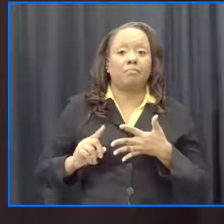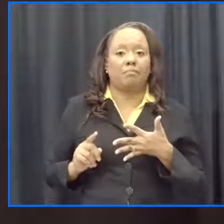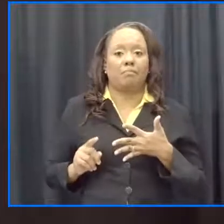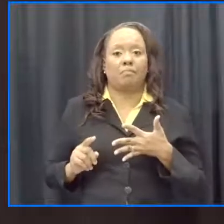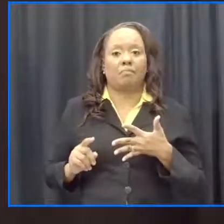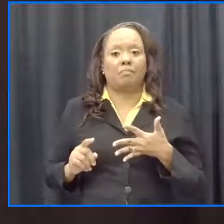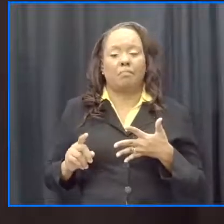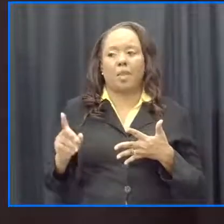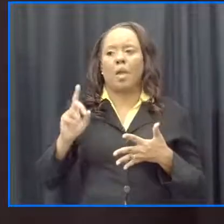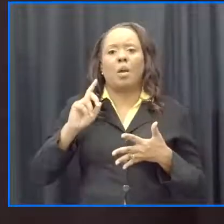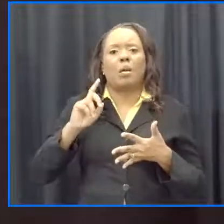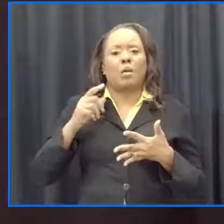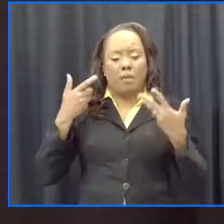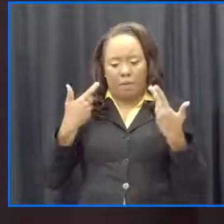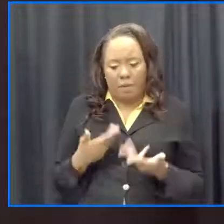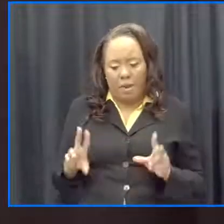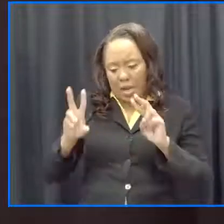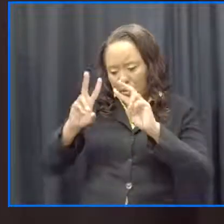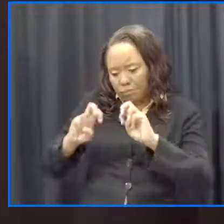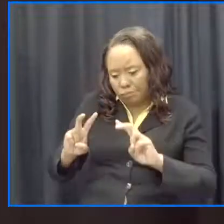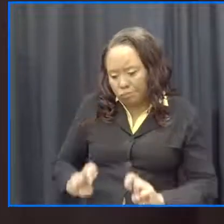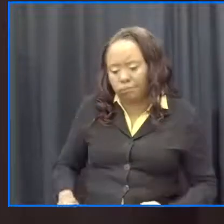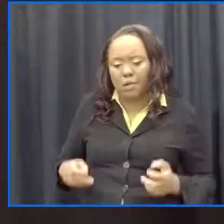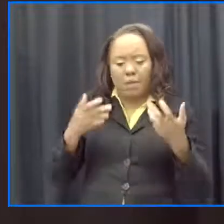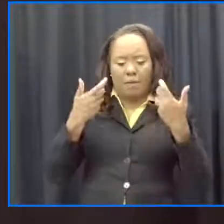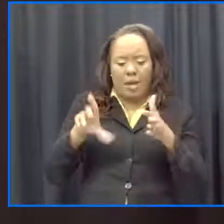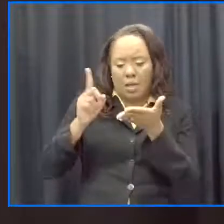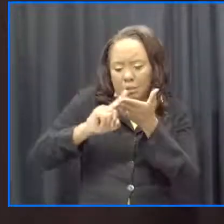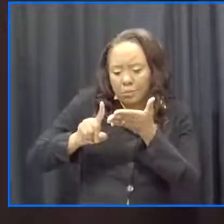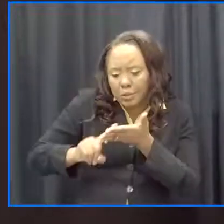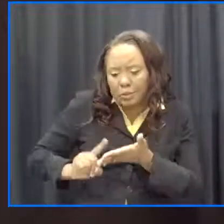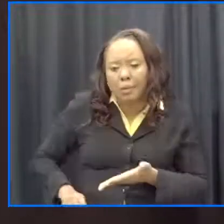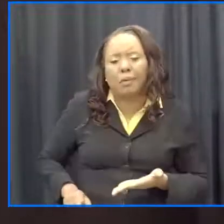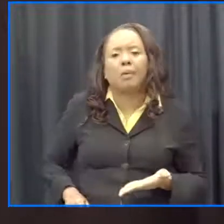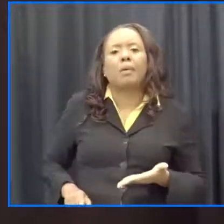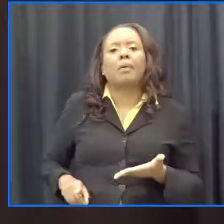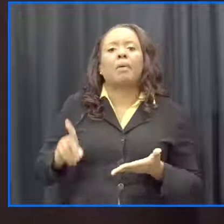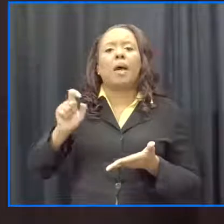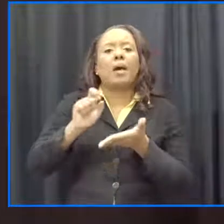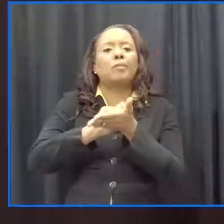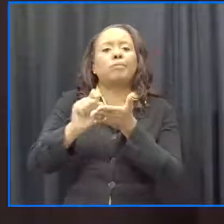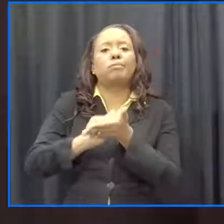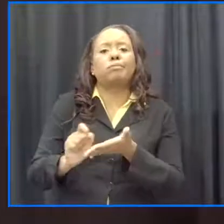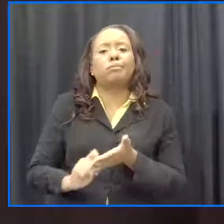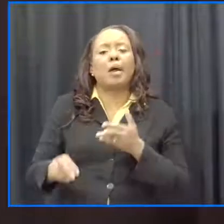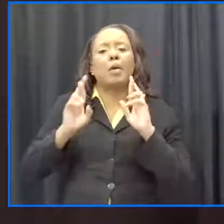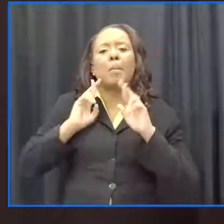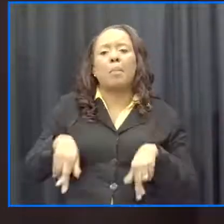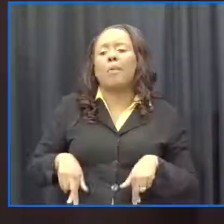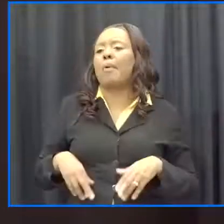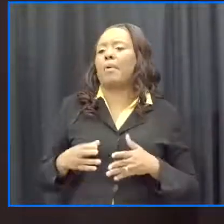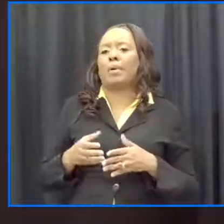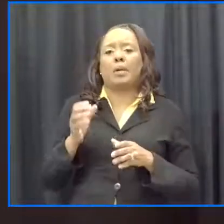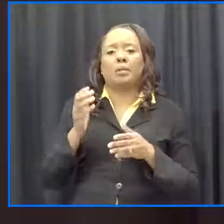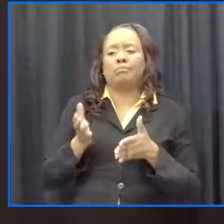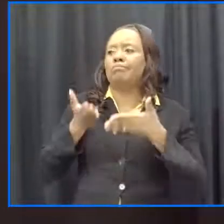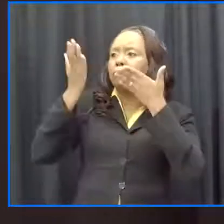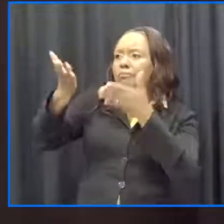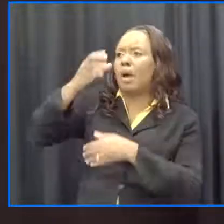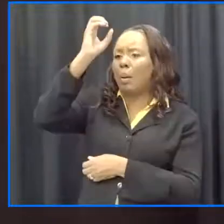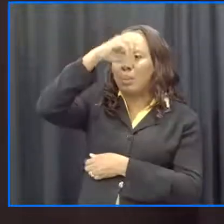Secondly, after due inquiry, examination, and study, to report in writing, giving opinions, making